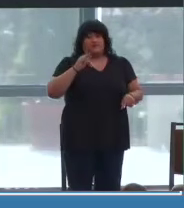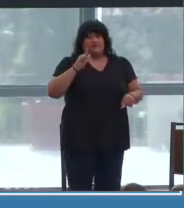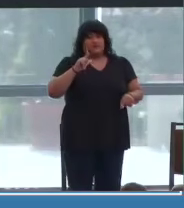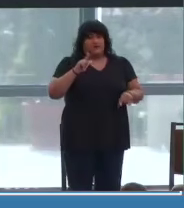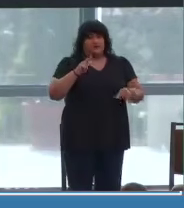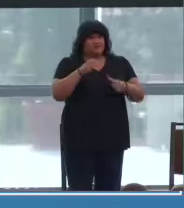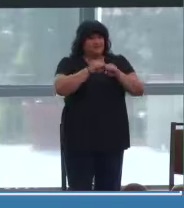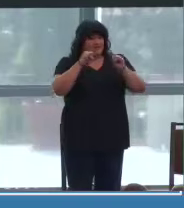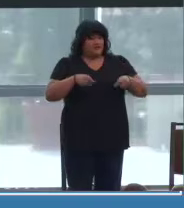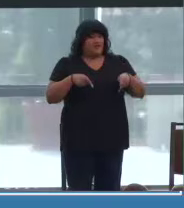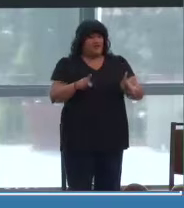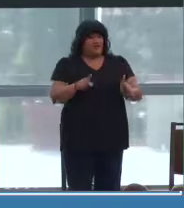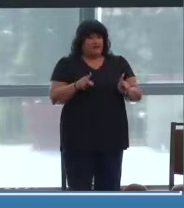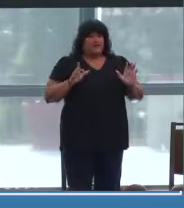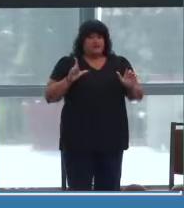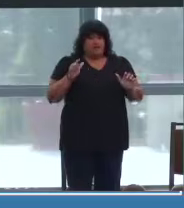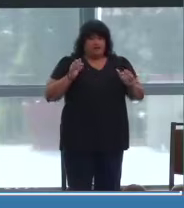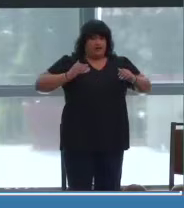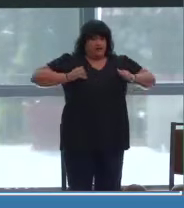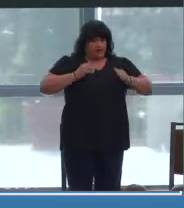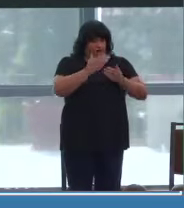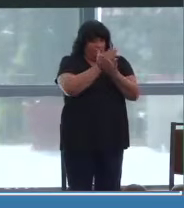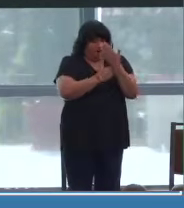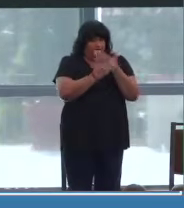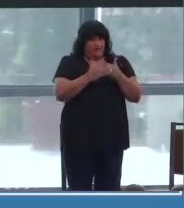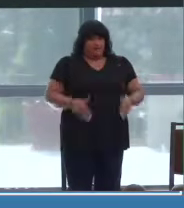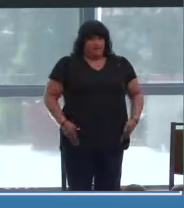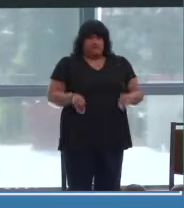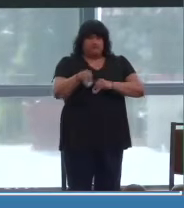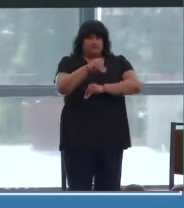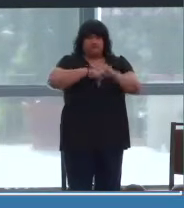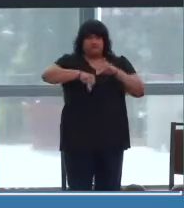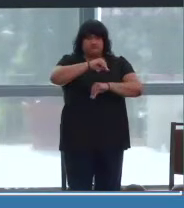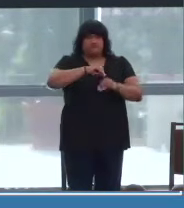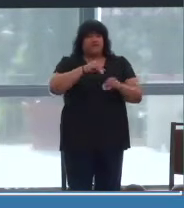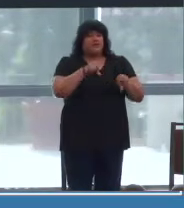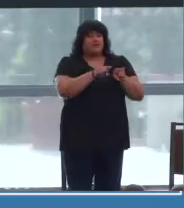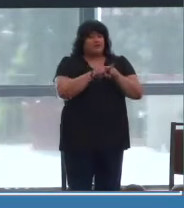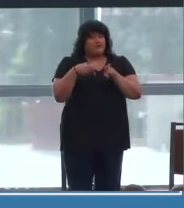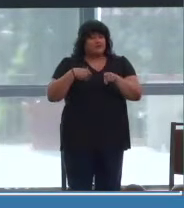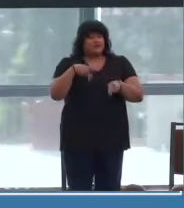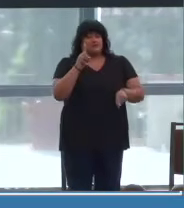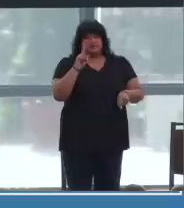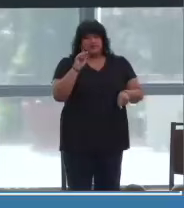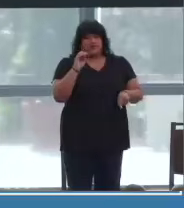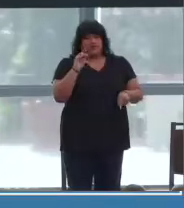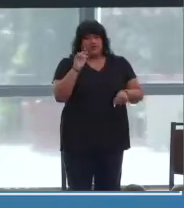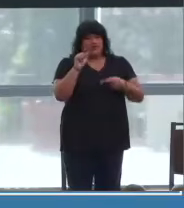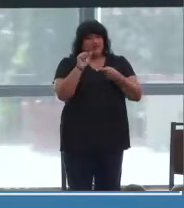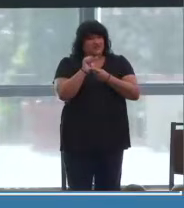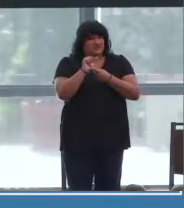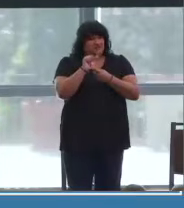your arms and legs and feel things. We also have the dysautonomia. So the dysautonomia